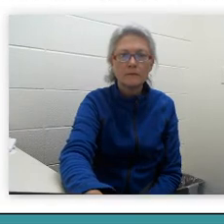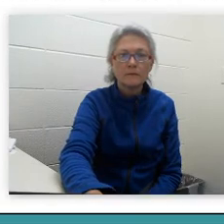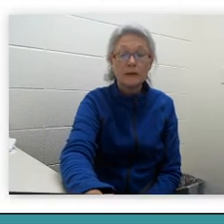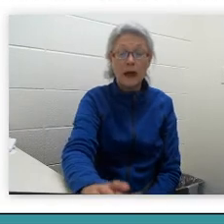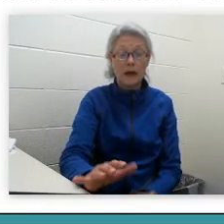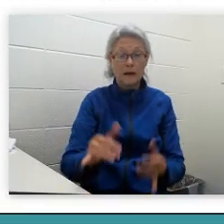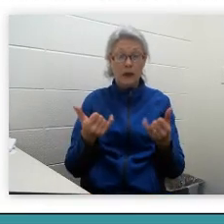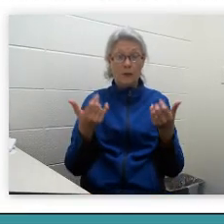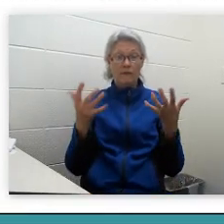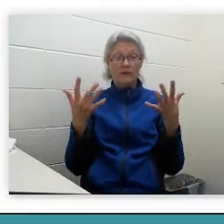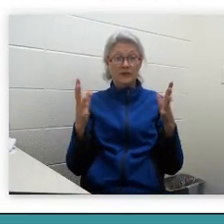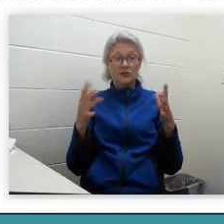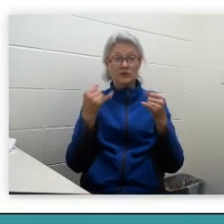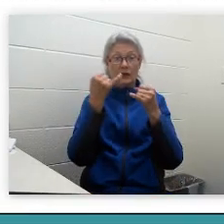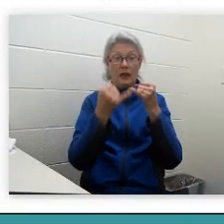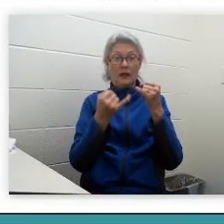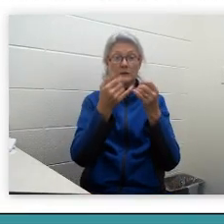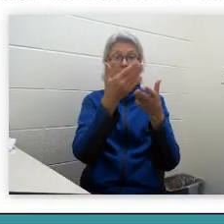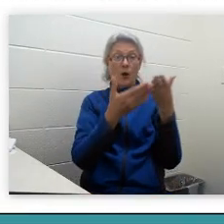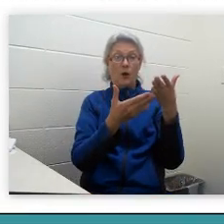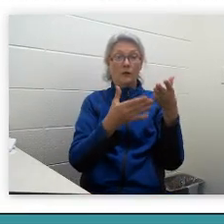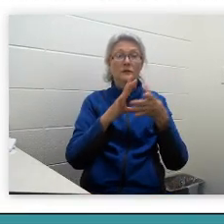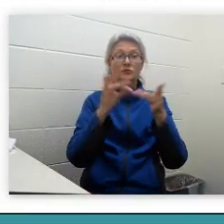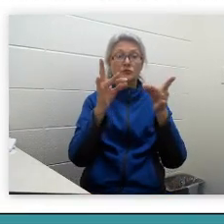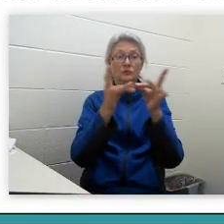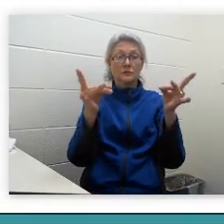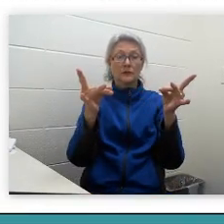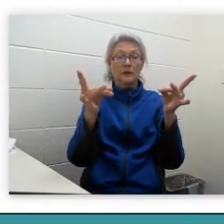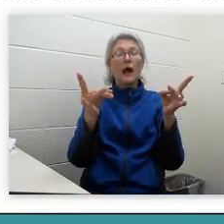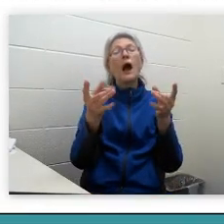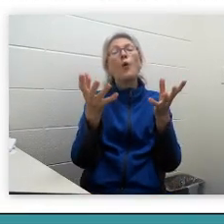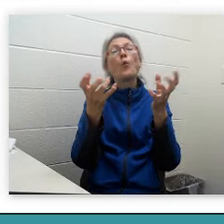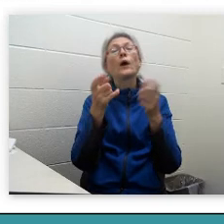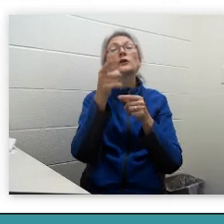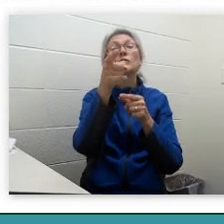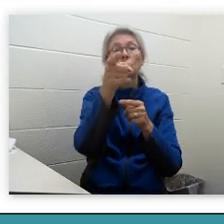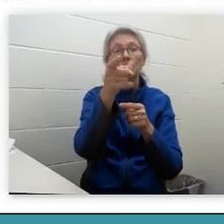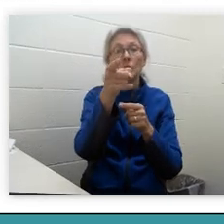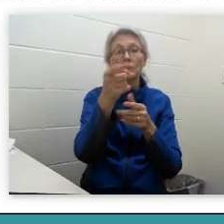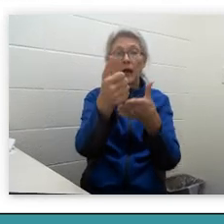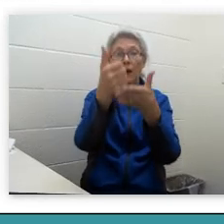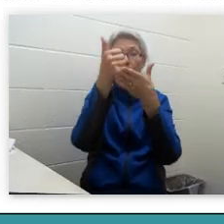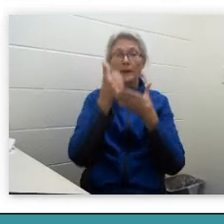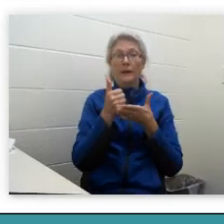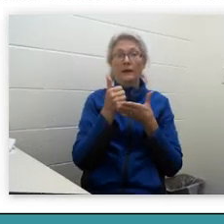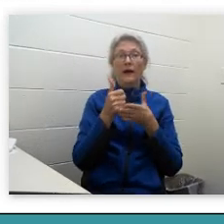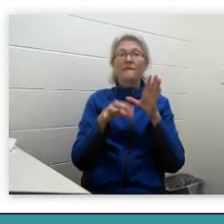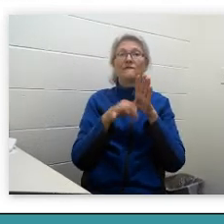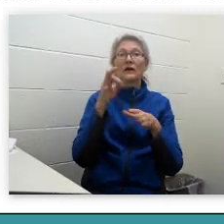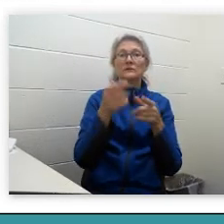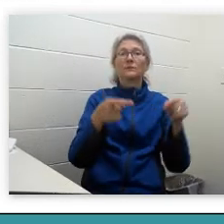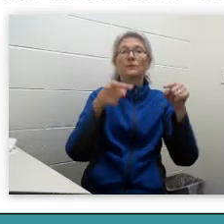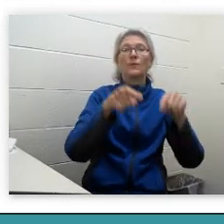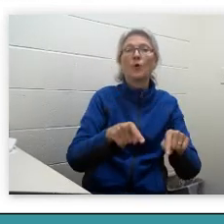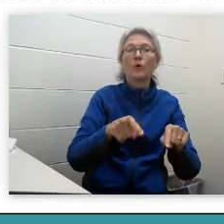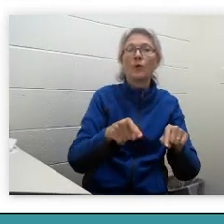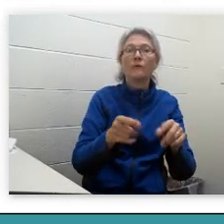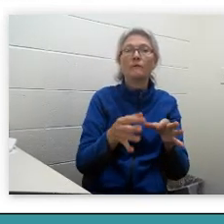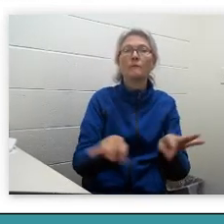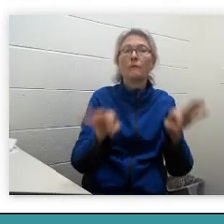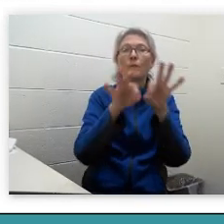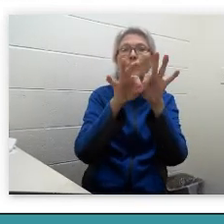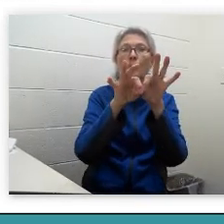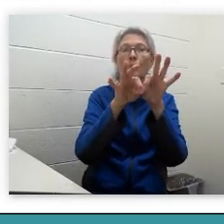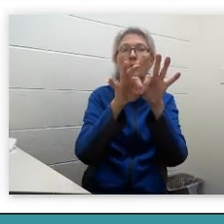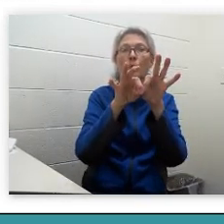Now that we finished the last part of our story, I would like you to now help me find some key events. Because